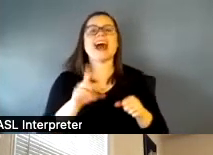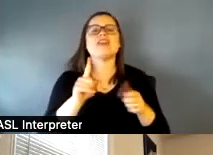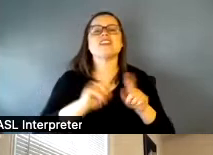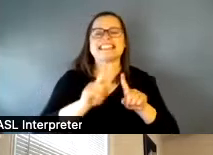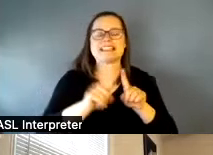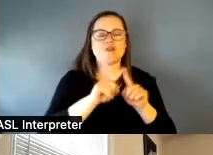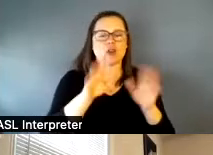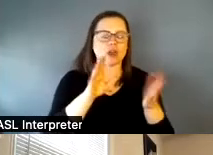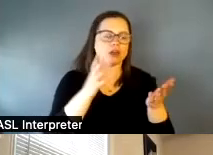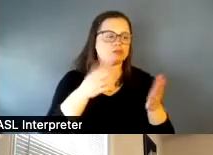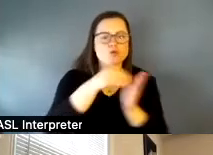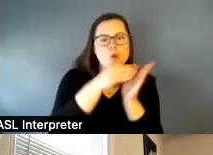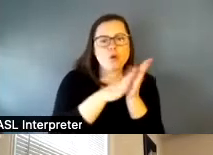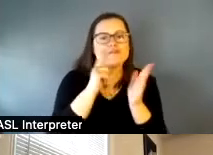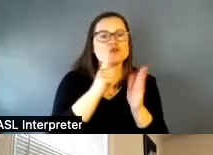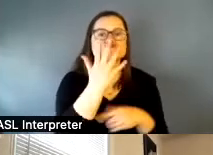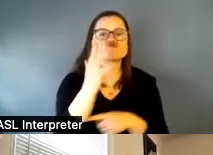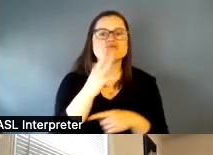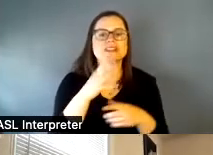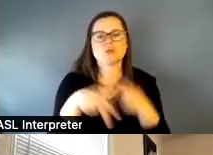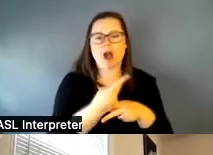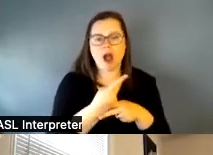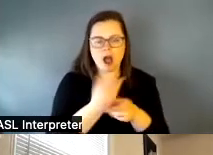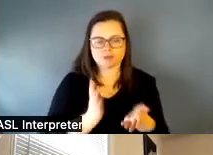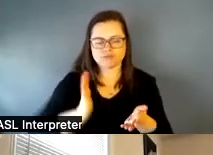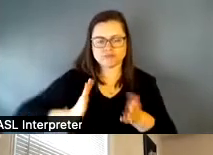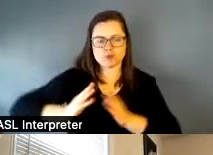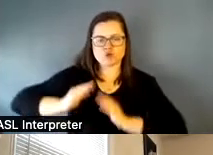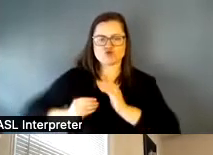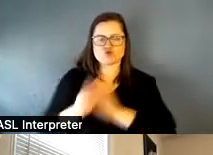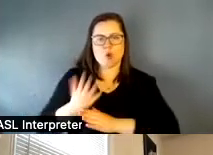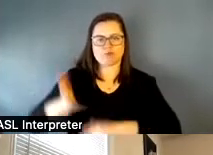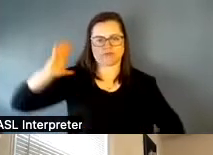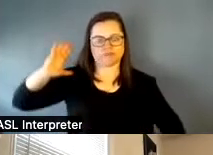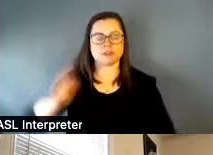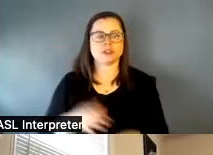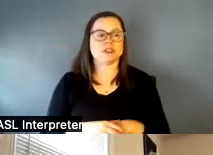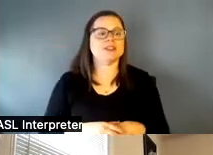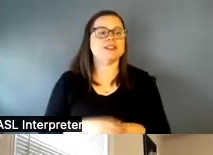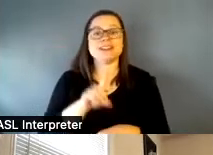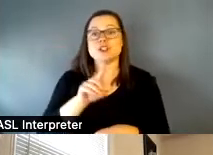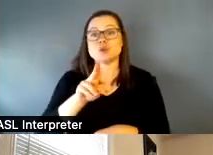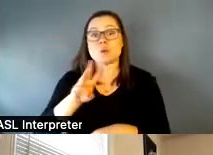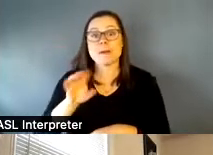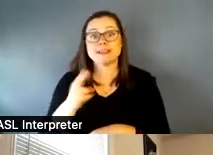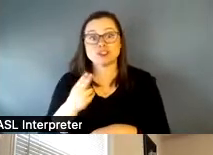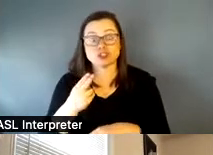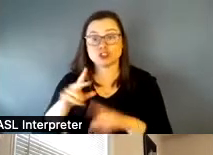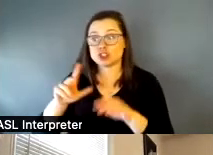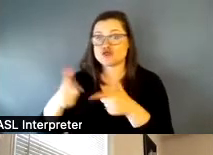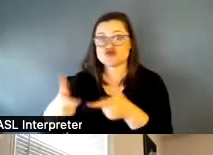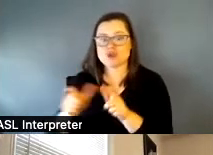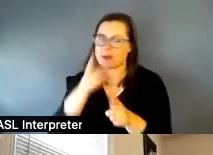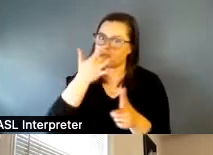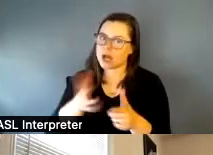And I was lucky enough to talk to some people at the Duwamish Tribe as well, and kind of hear different